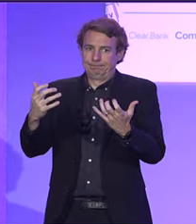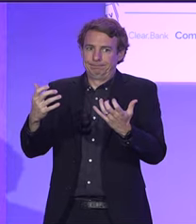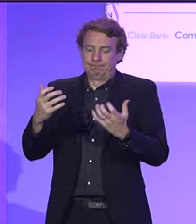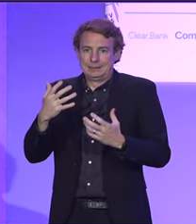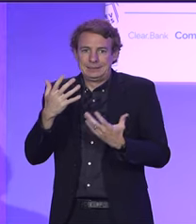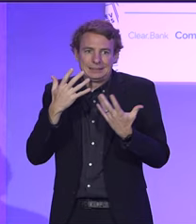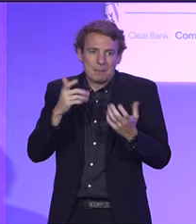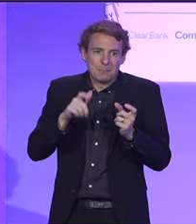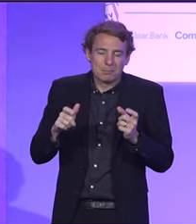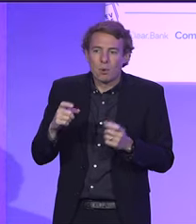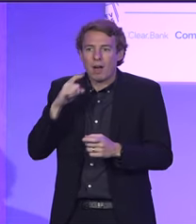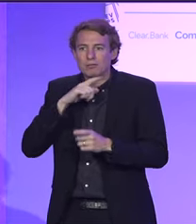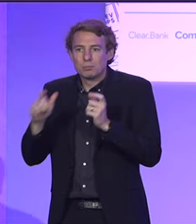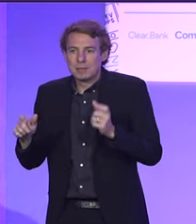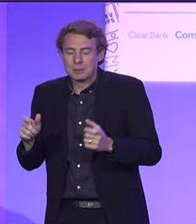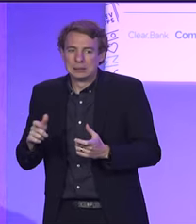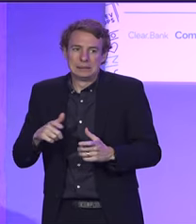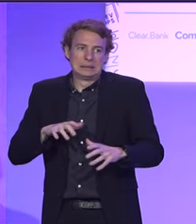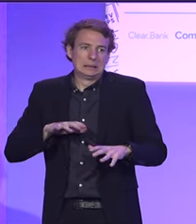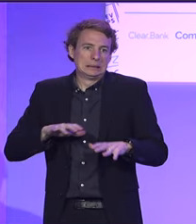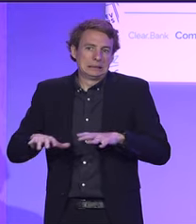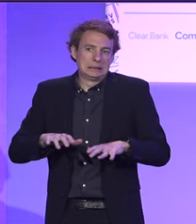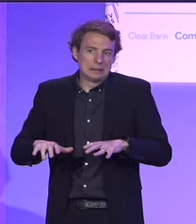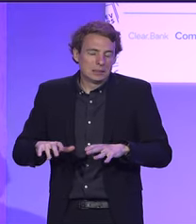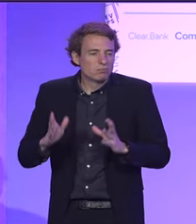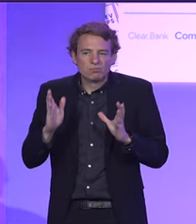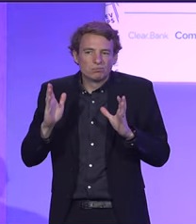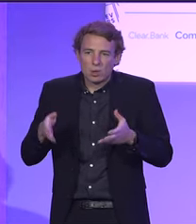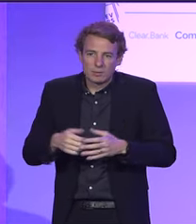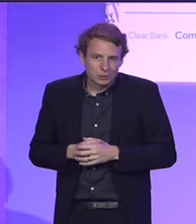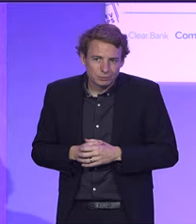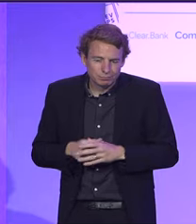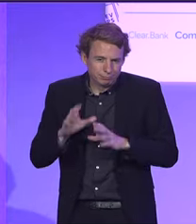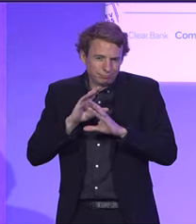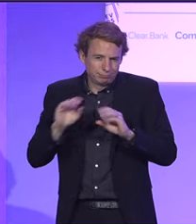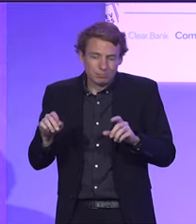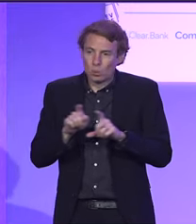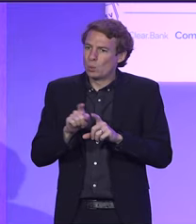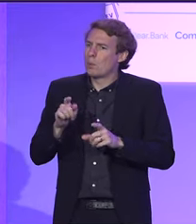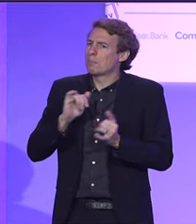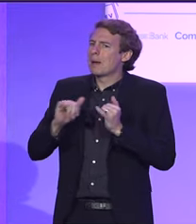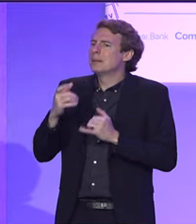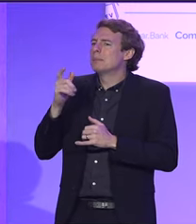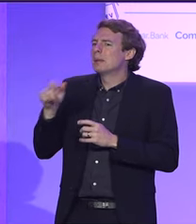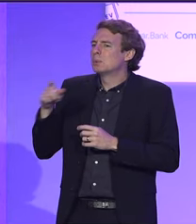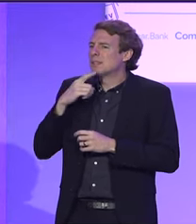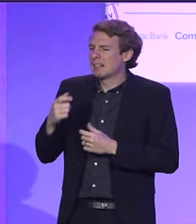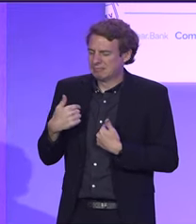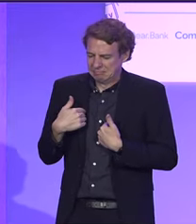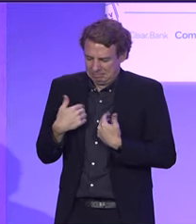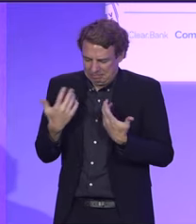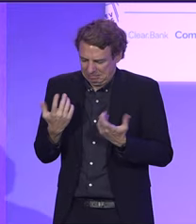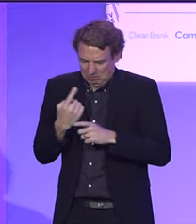it. But a lot of the time I hear, Sam, what am I actually going to talk about? I have nothing to say. Or, I'm not an